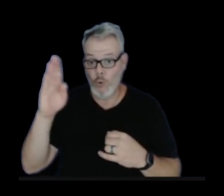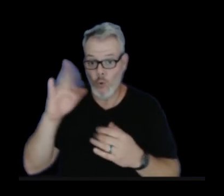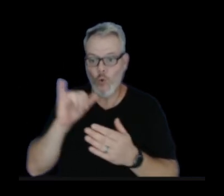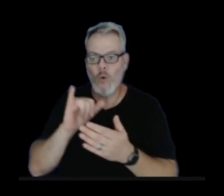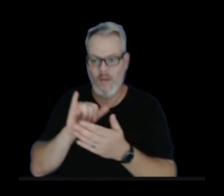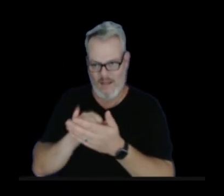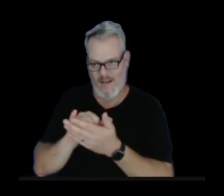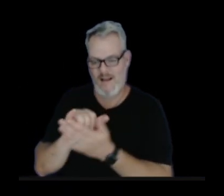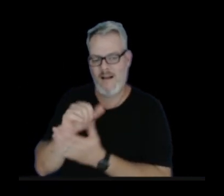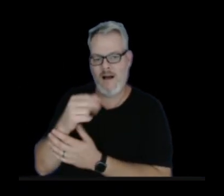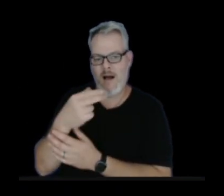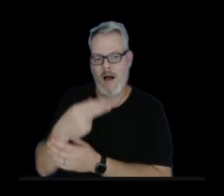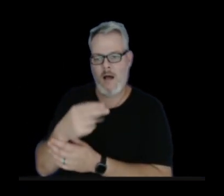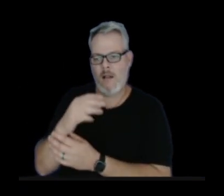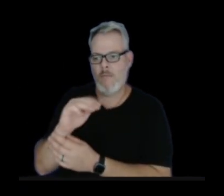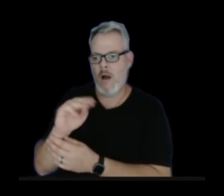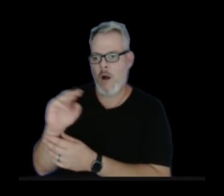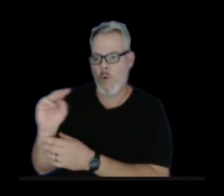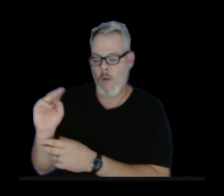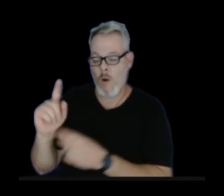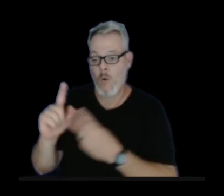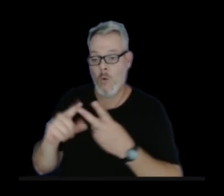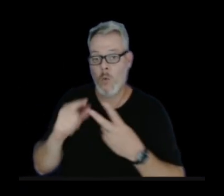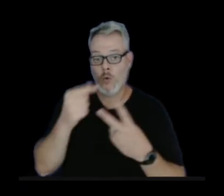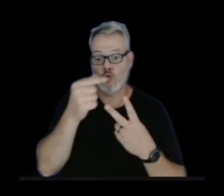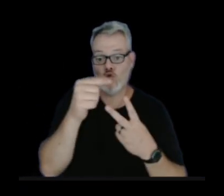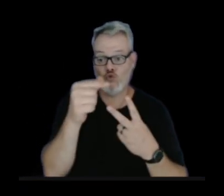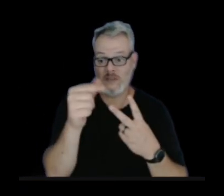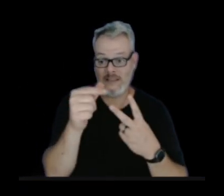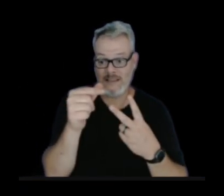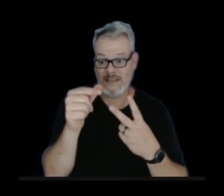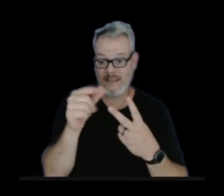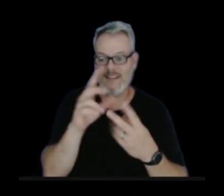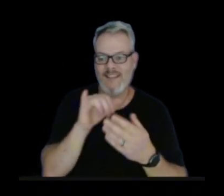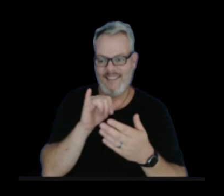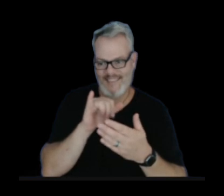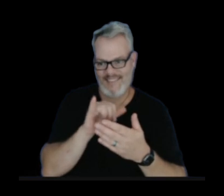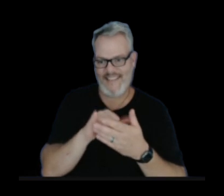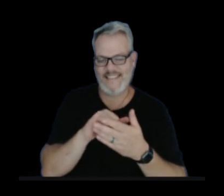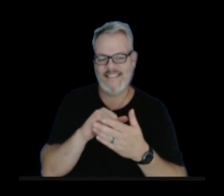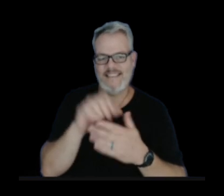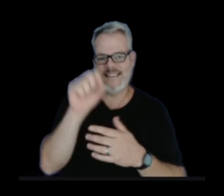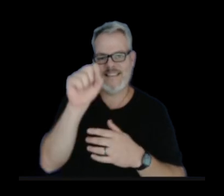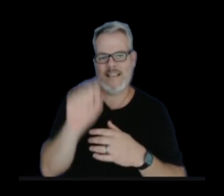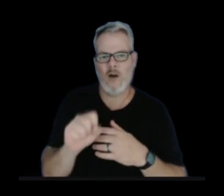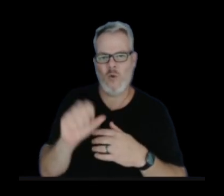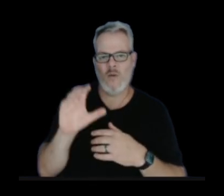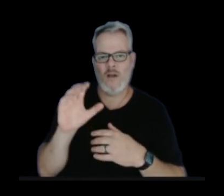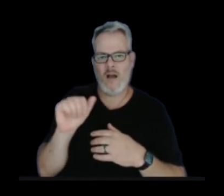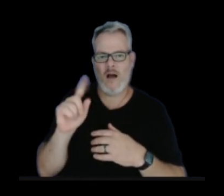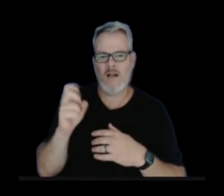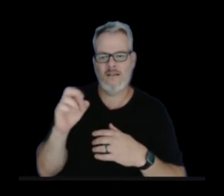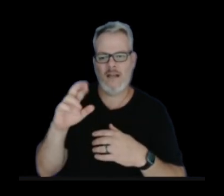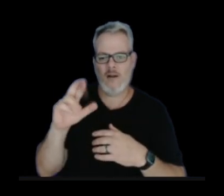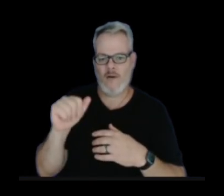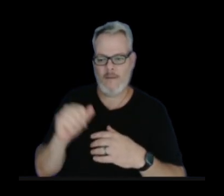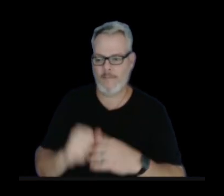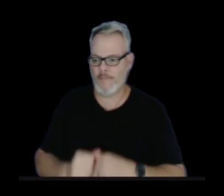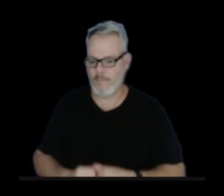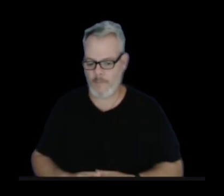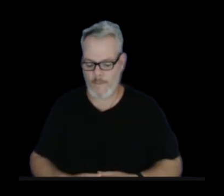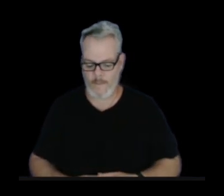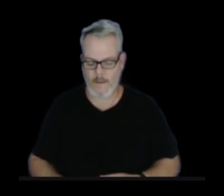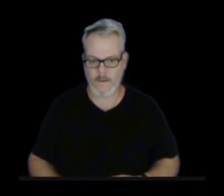area, and the green line, which is the azimuth towards the South Caldera area. So in total, you can see that since the eruption